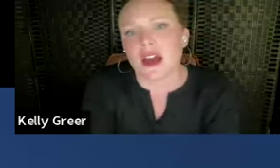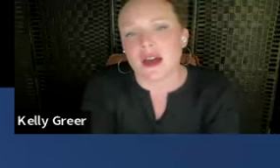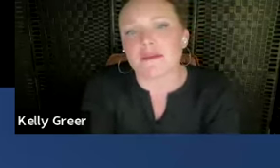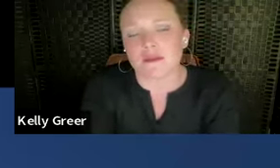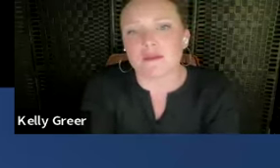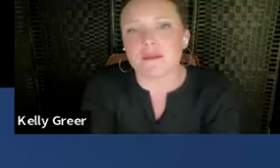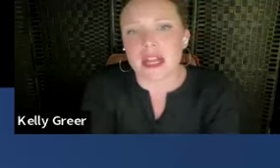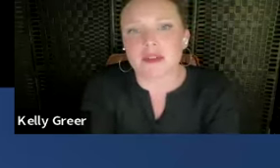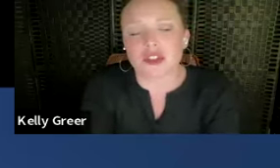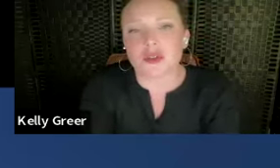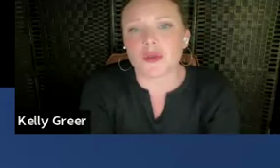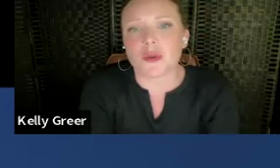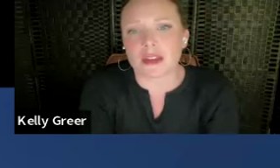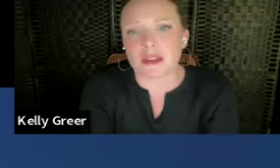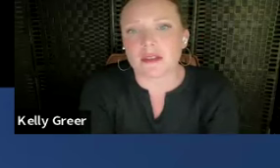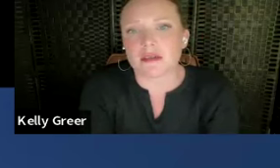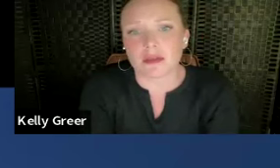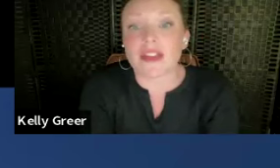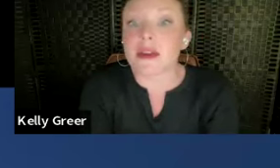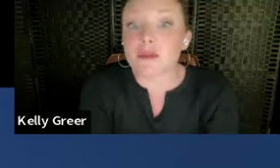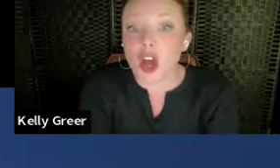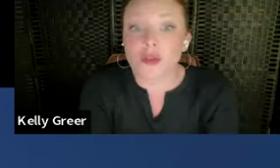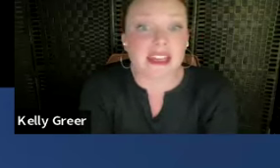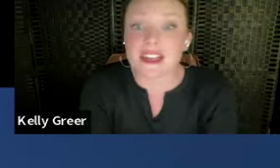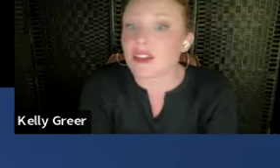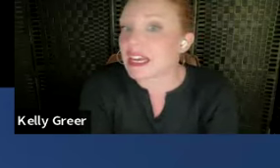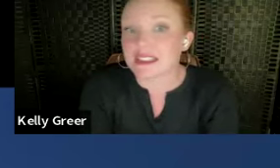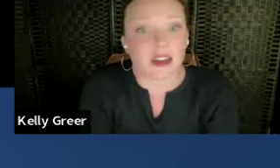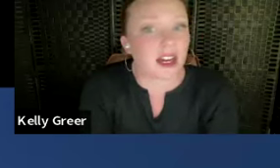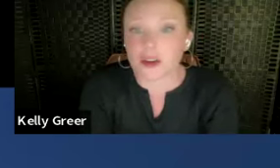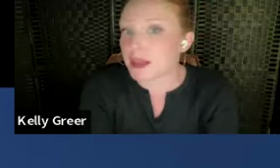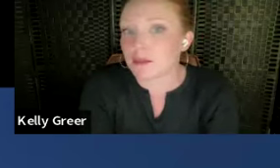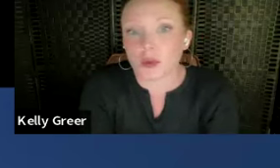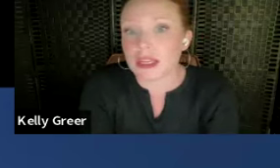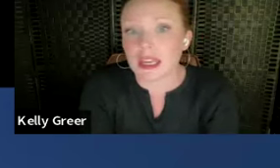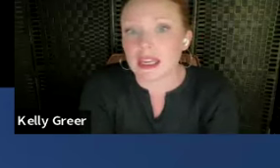accessibility, being able to let